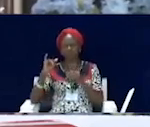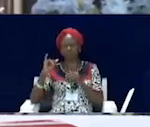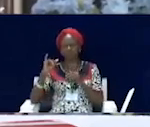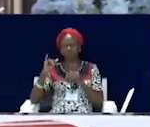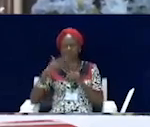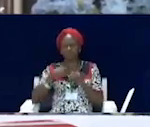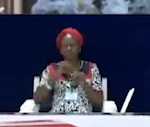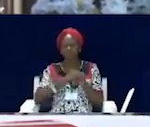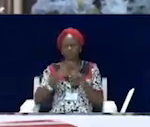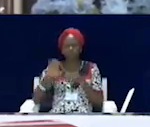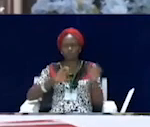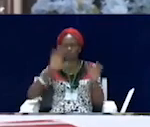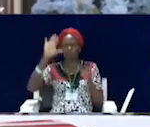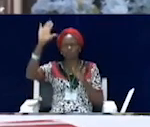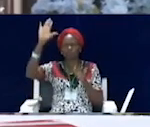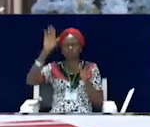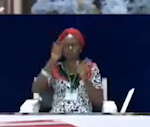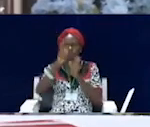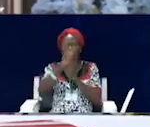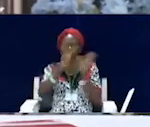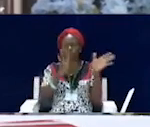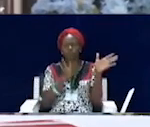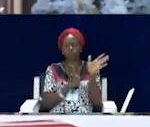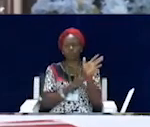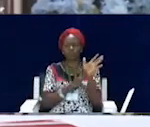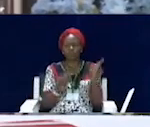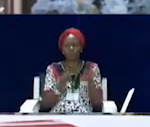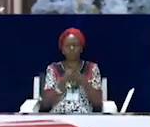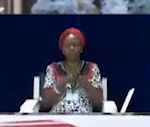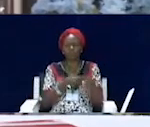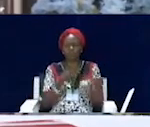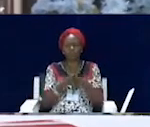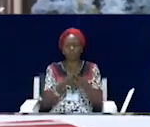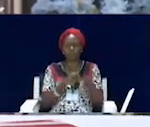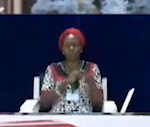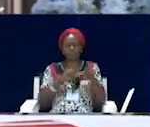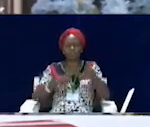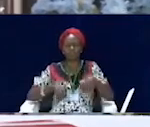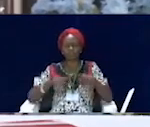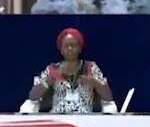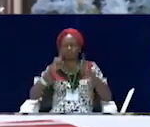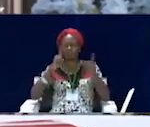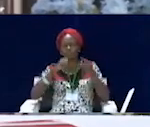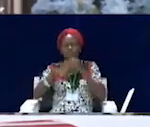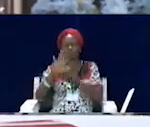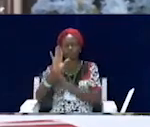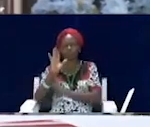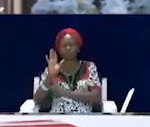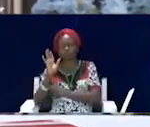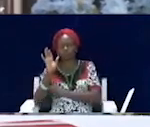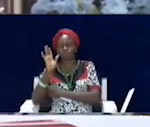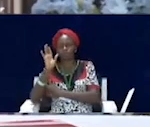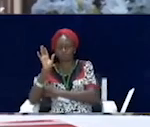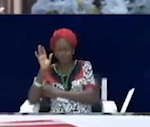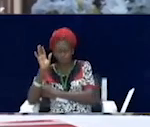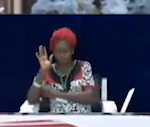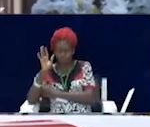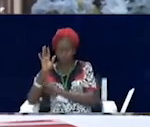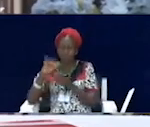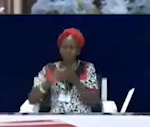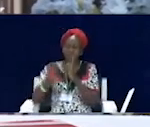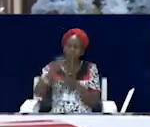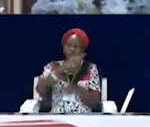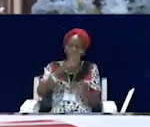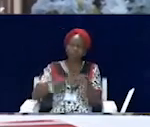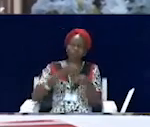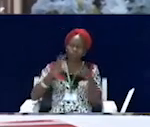And I will do your will for as long as I live. Talk to God. And those of you on the